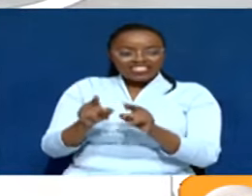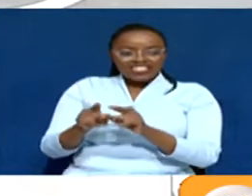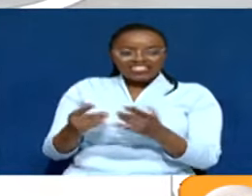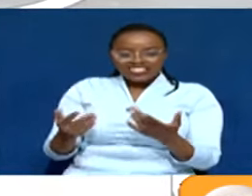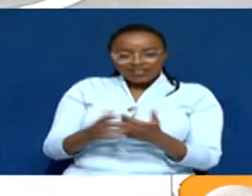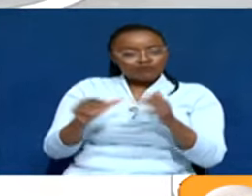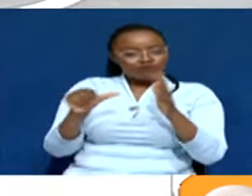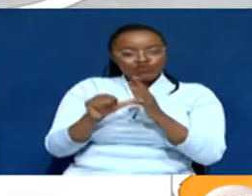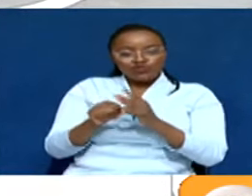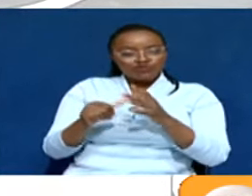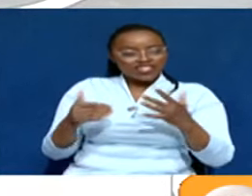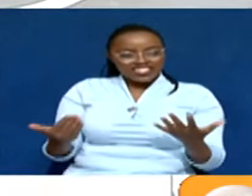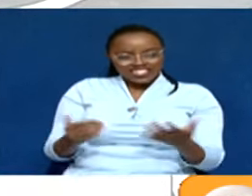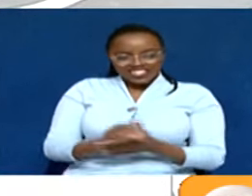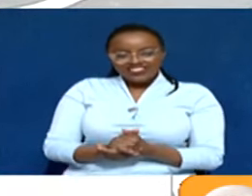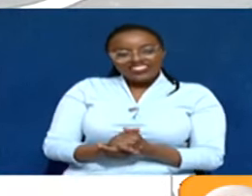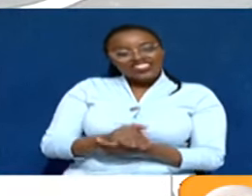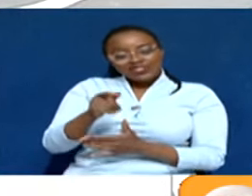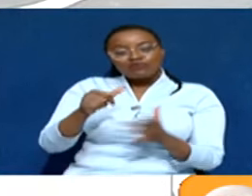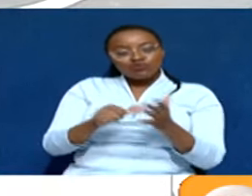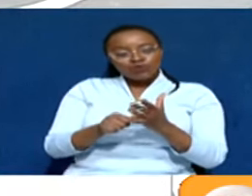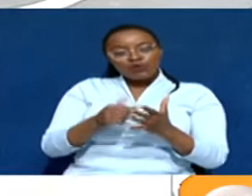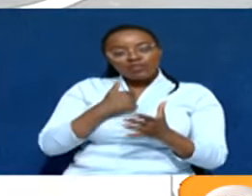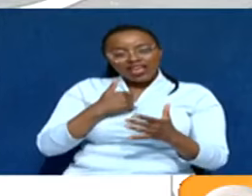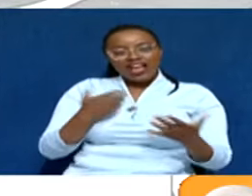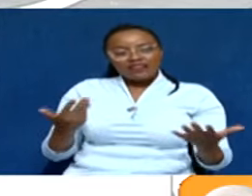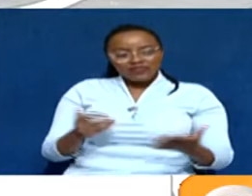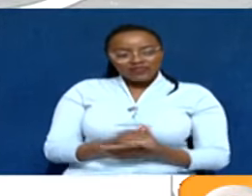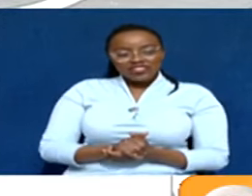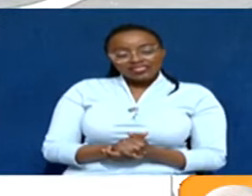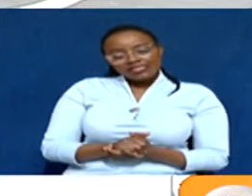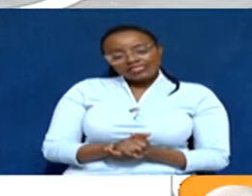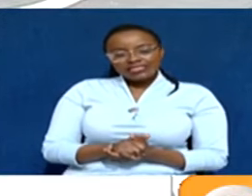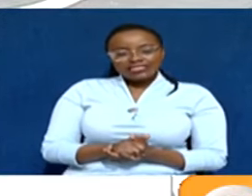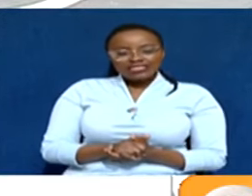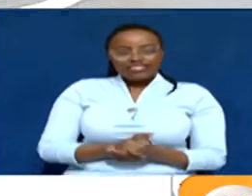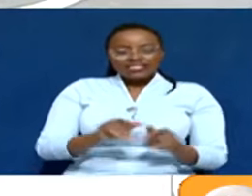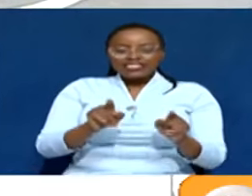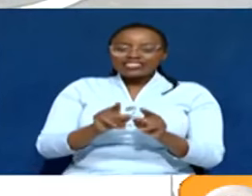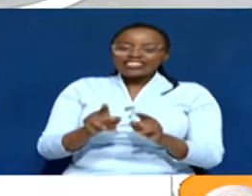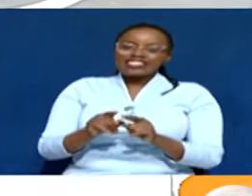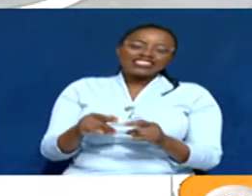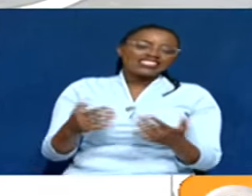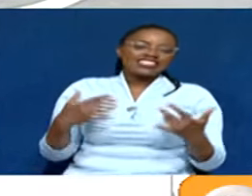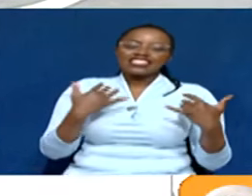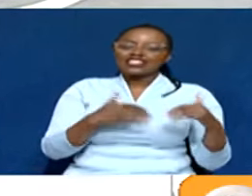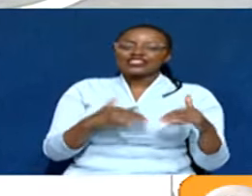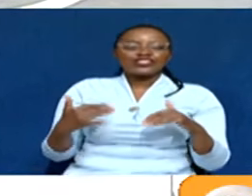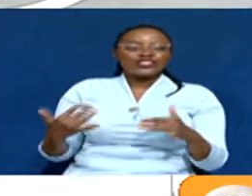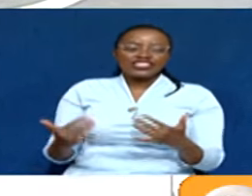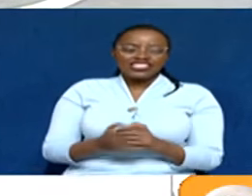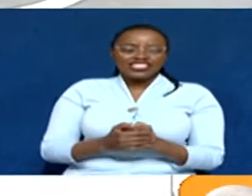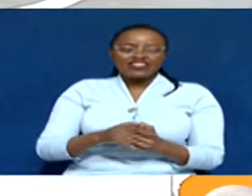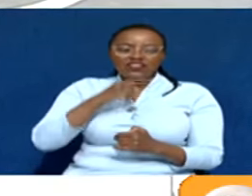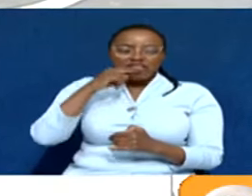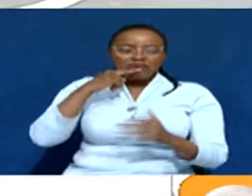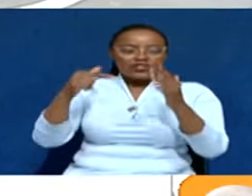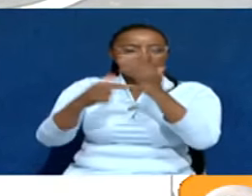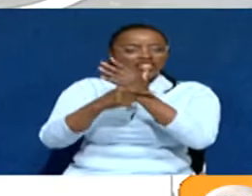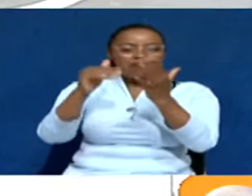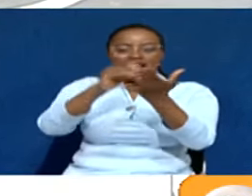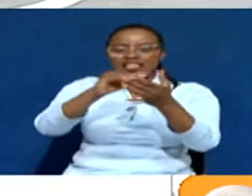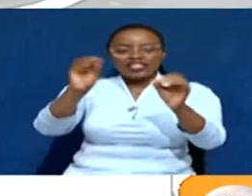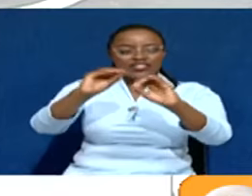Shaka. Hapa kuna shida. Oh my. Oh my. I won't mention names.